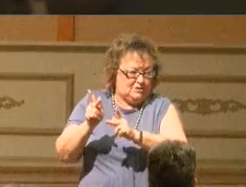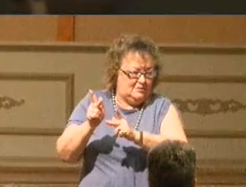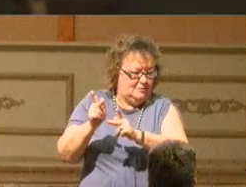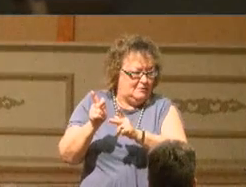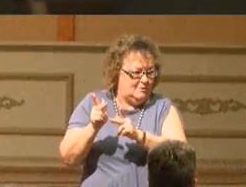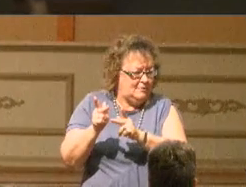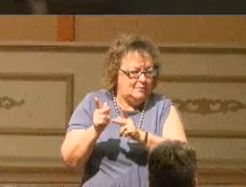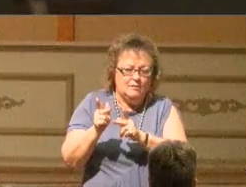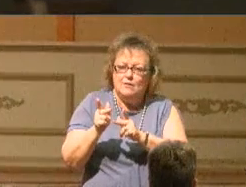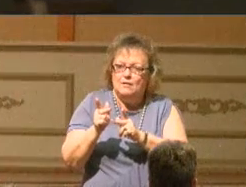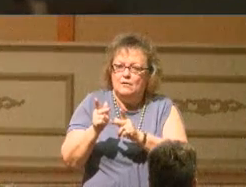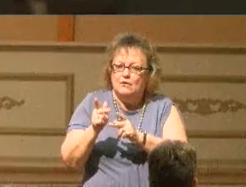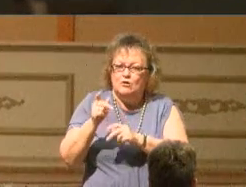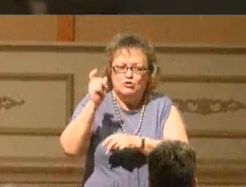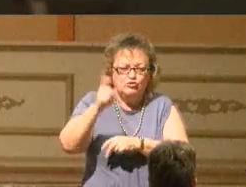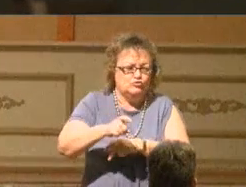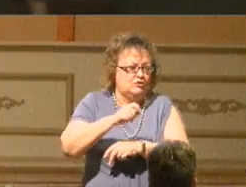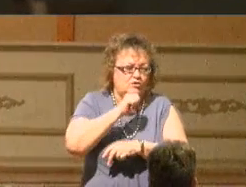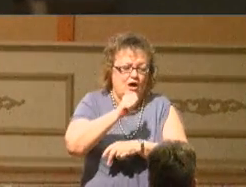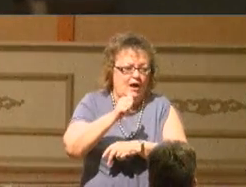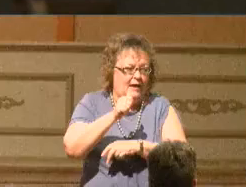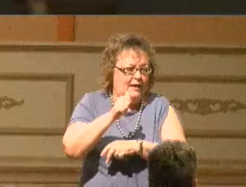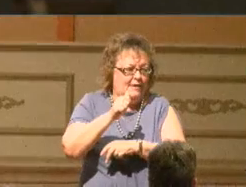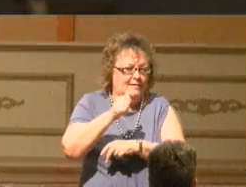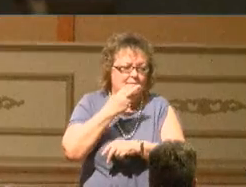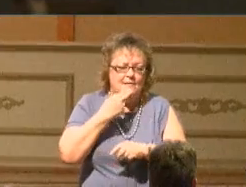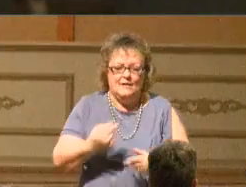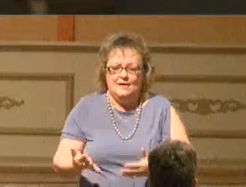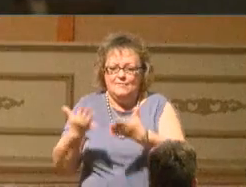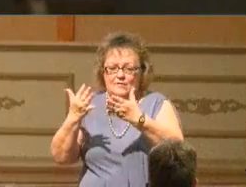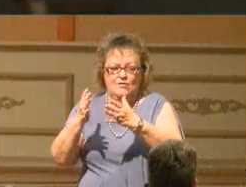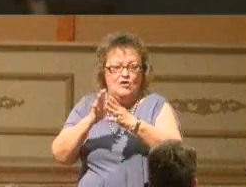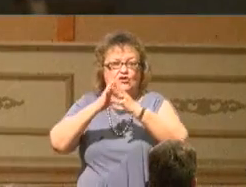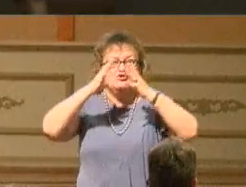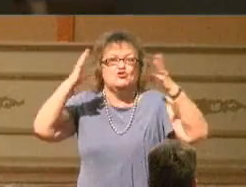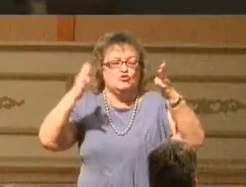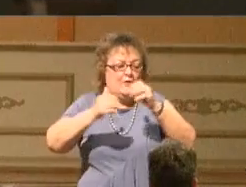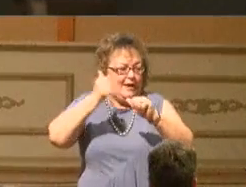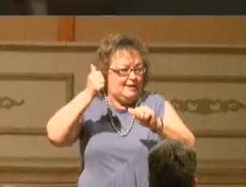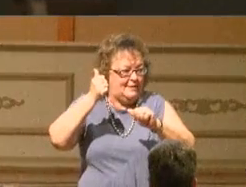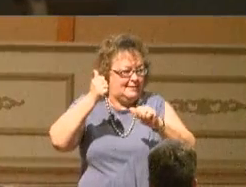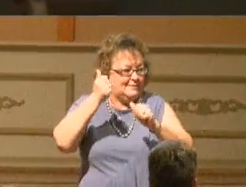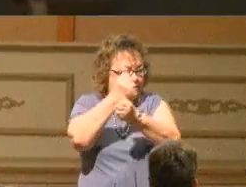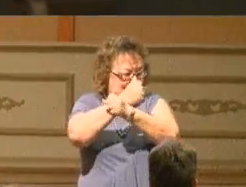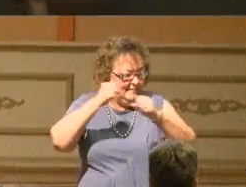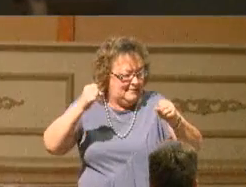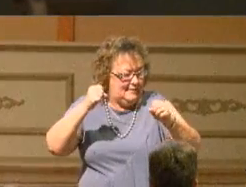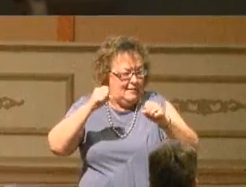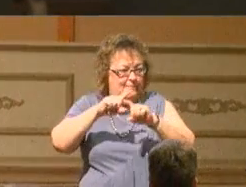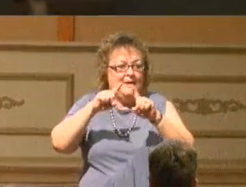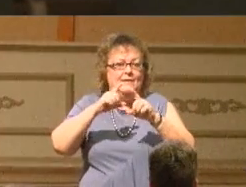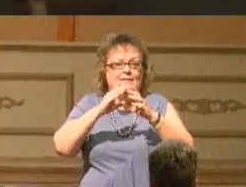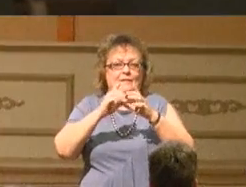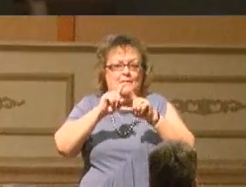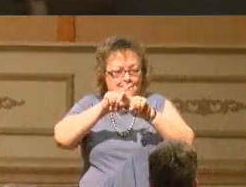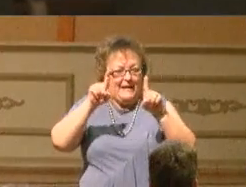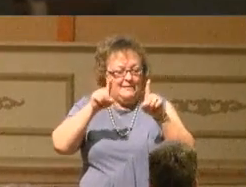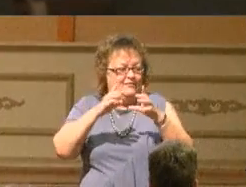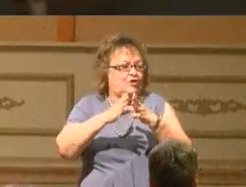"should not perish," the greatest deliverance, "but," the greatest difference,